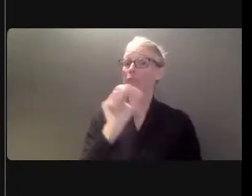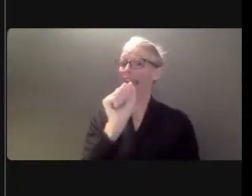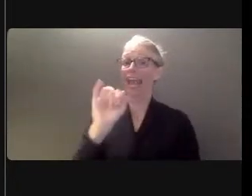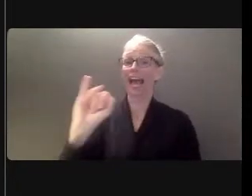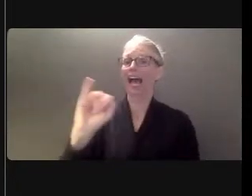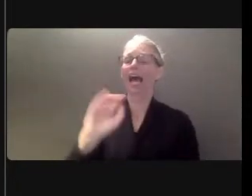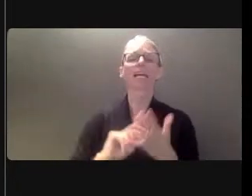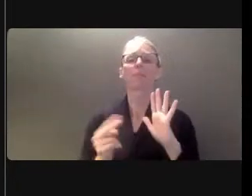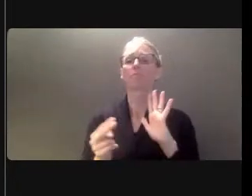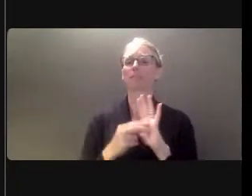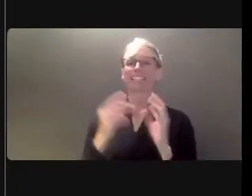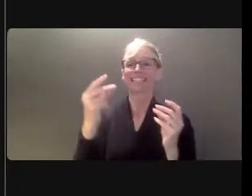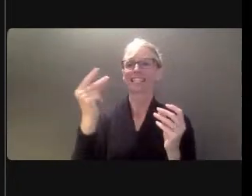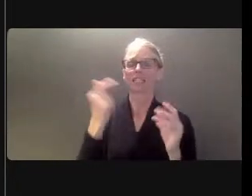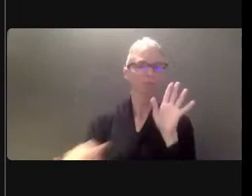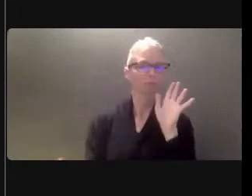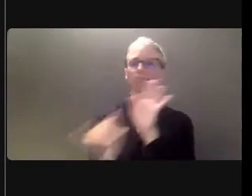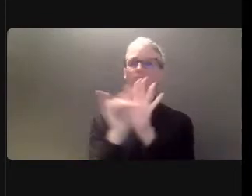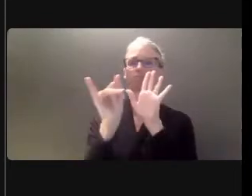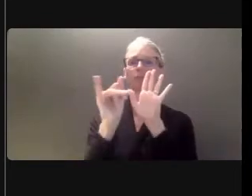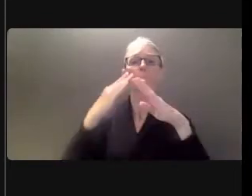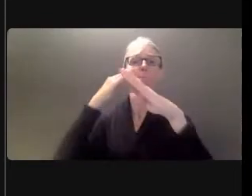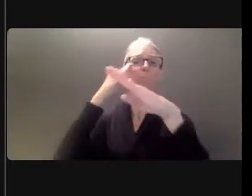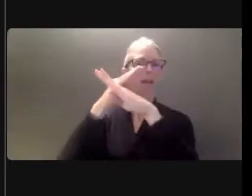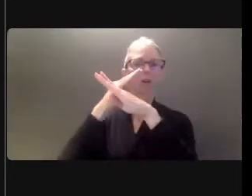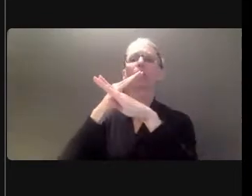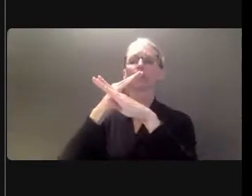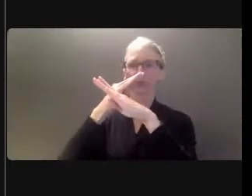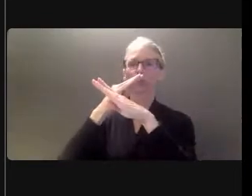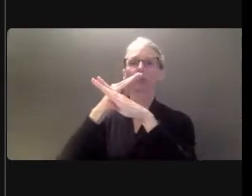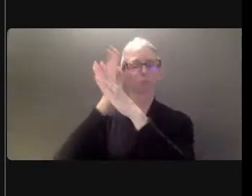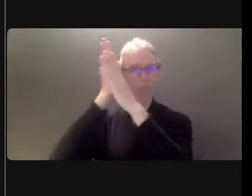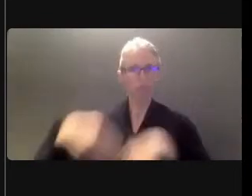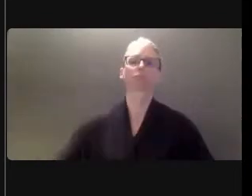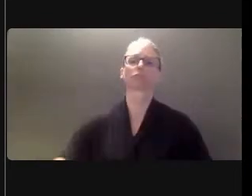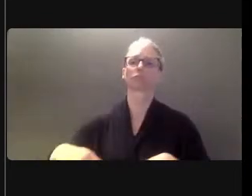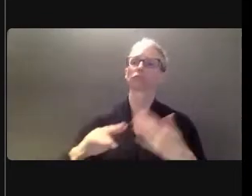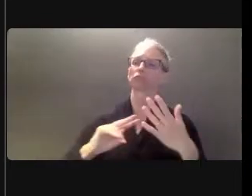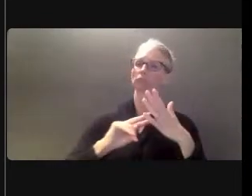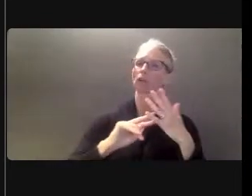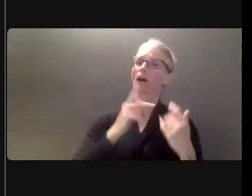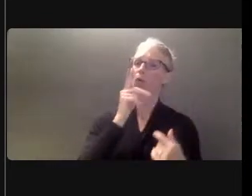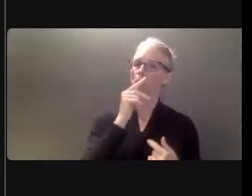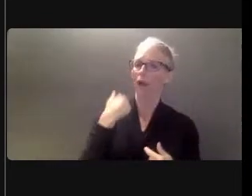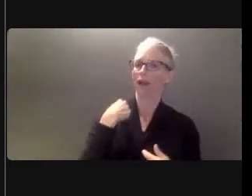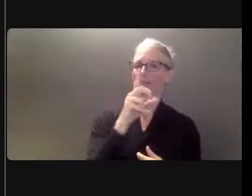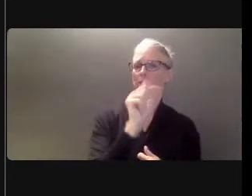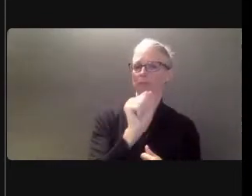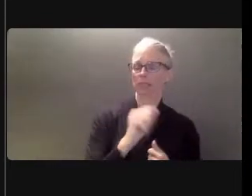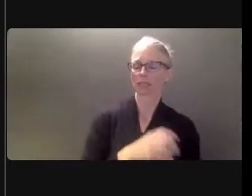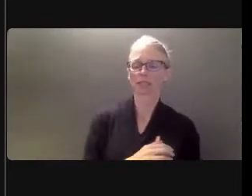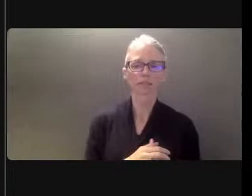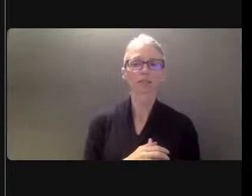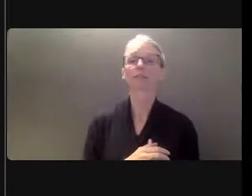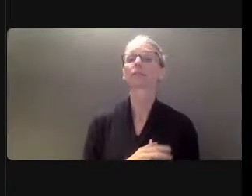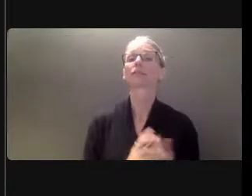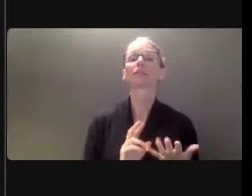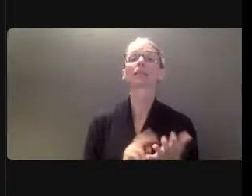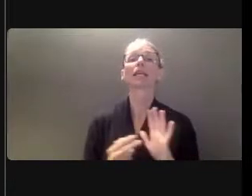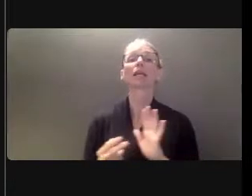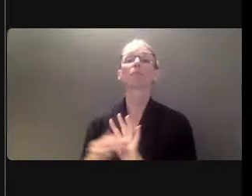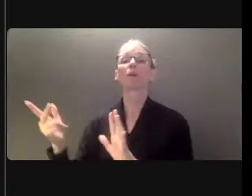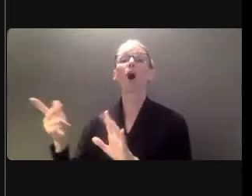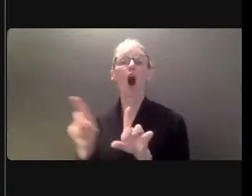and facilitators that impact park accessibility for people with disabilities. This can help facilitate faster knowledge translation to